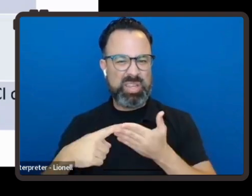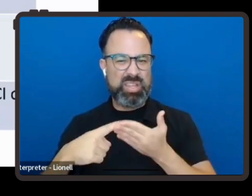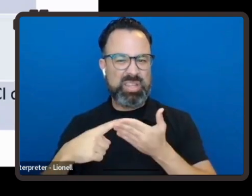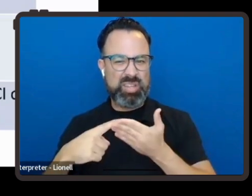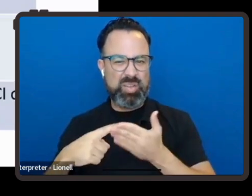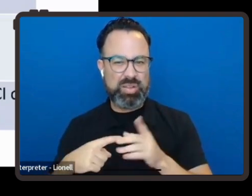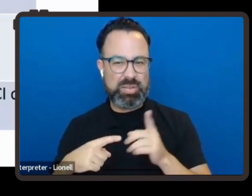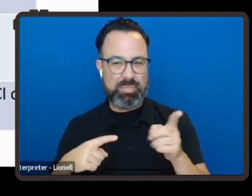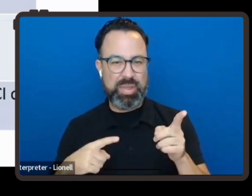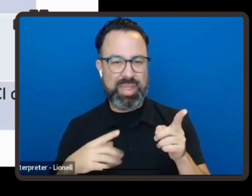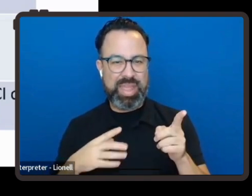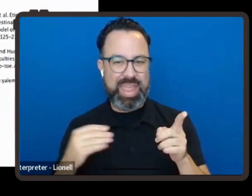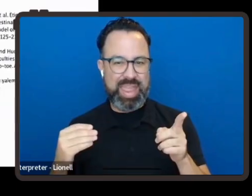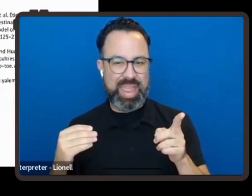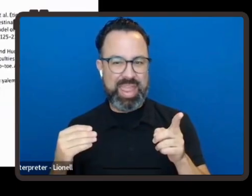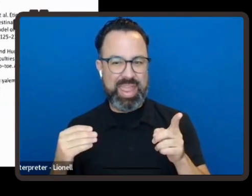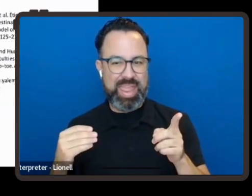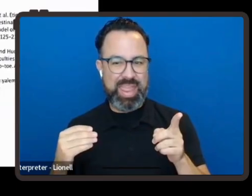And